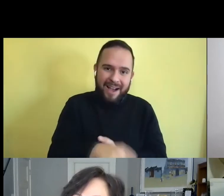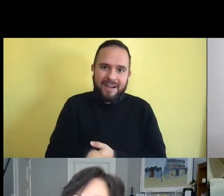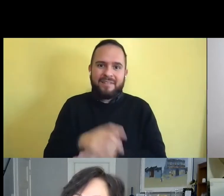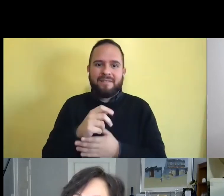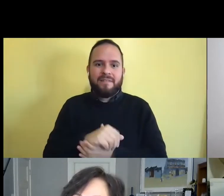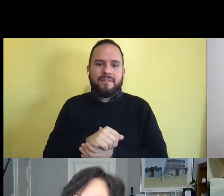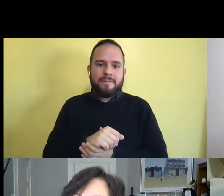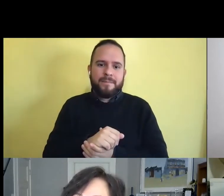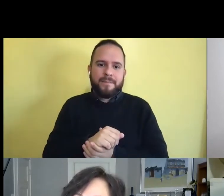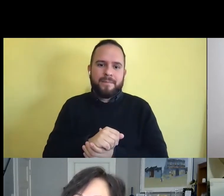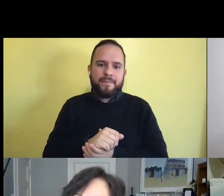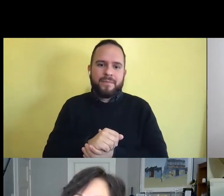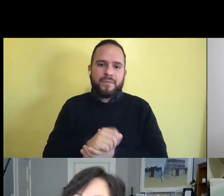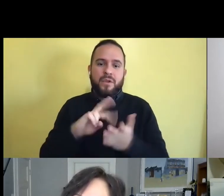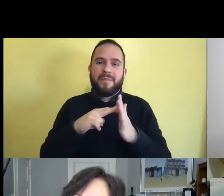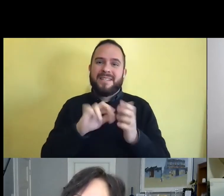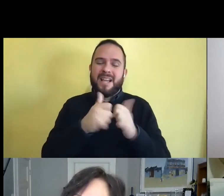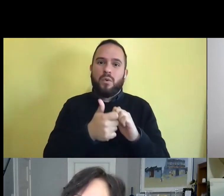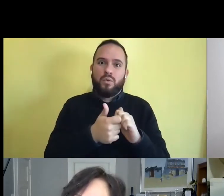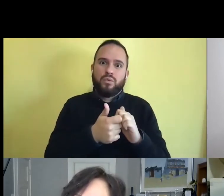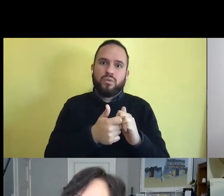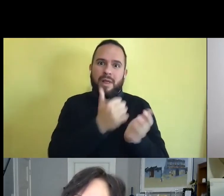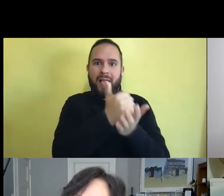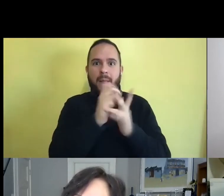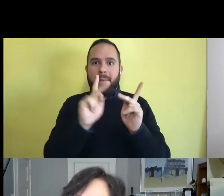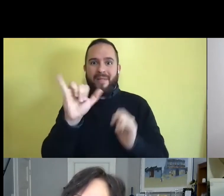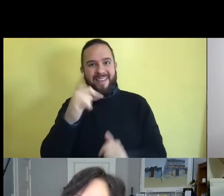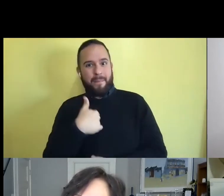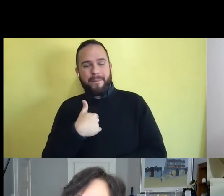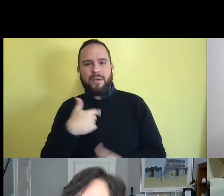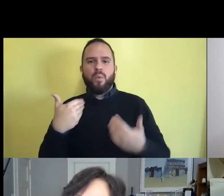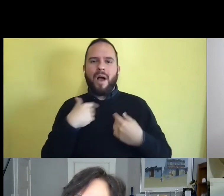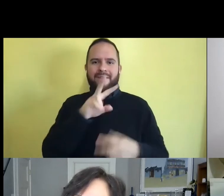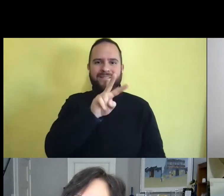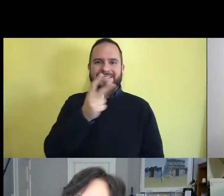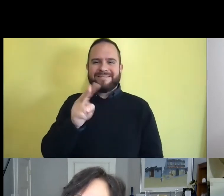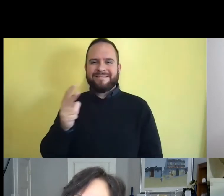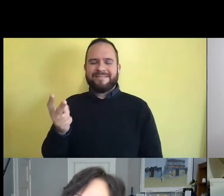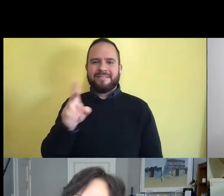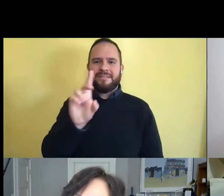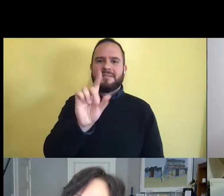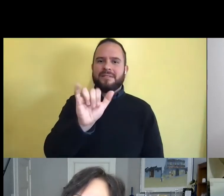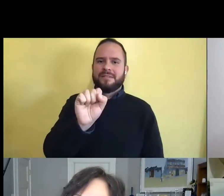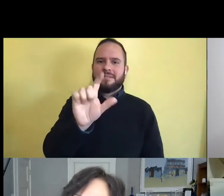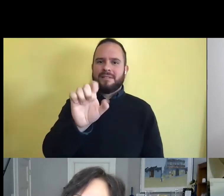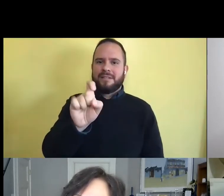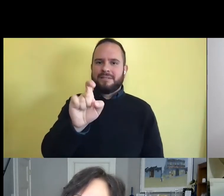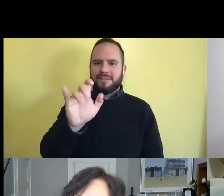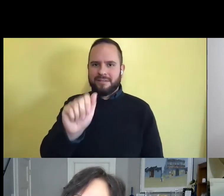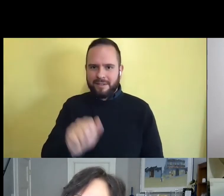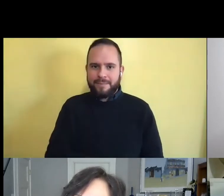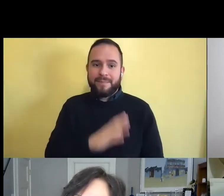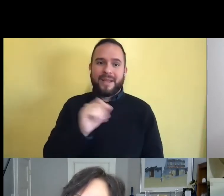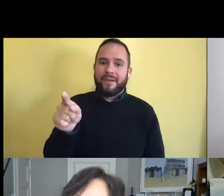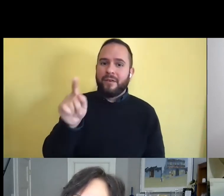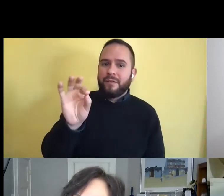support people like myself with dyslexia. There are, as Francis has mentioned tools that are helping